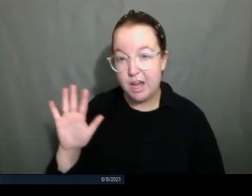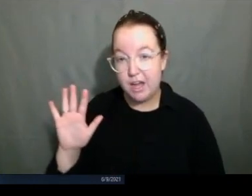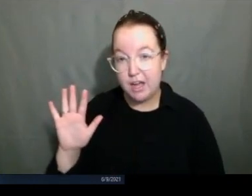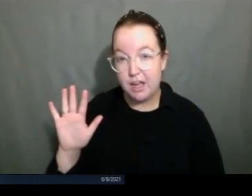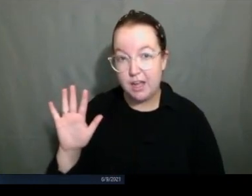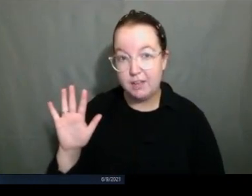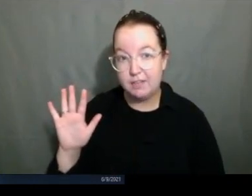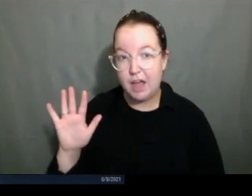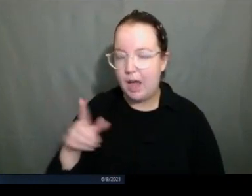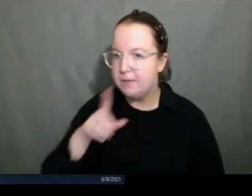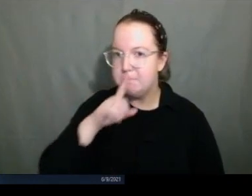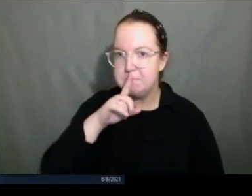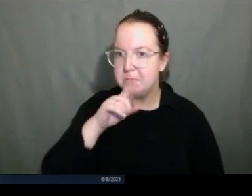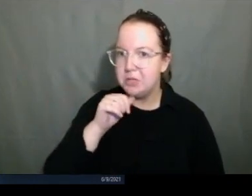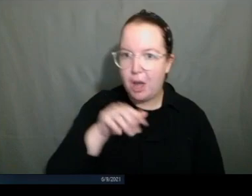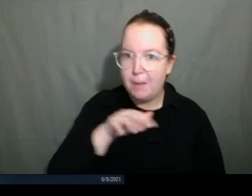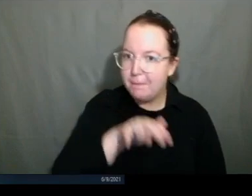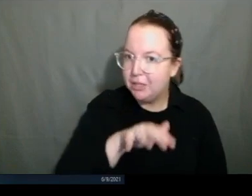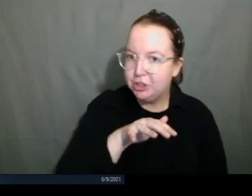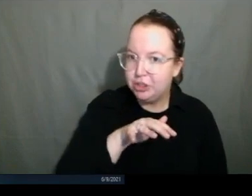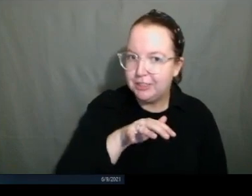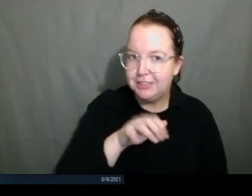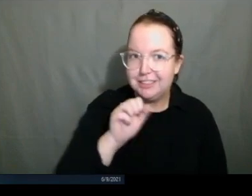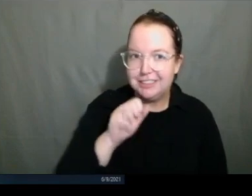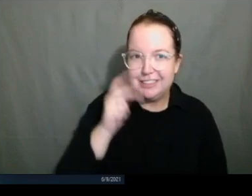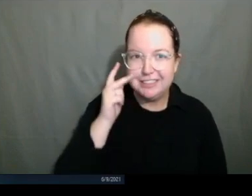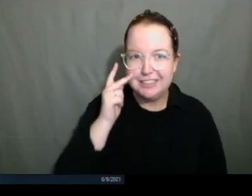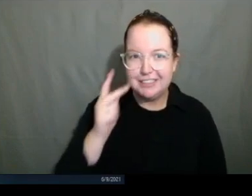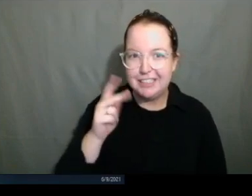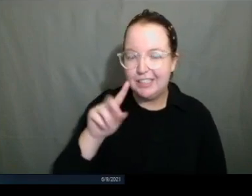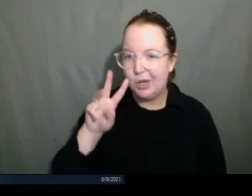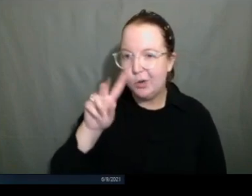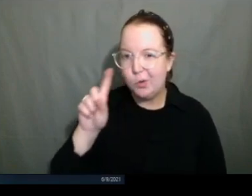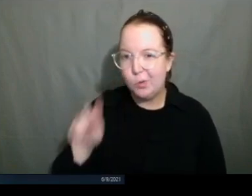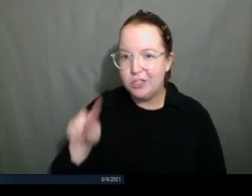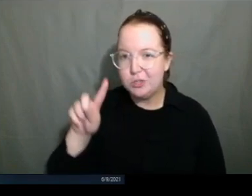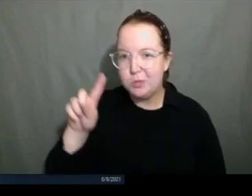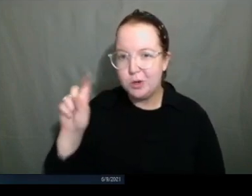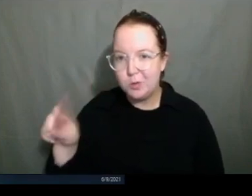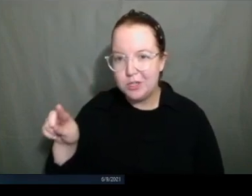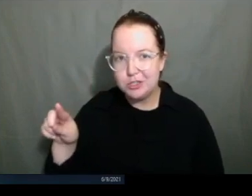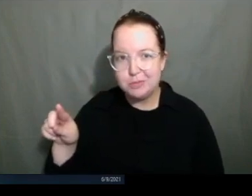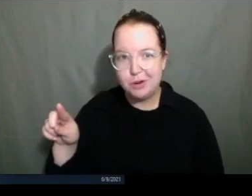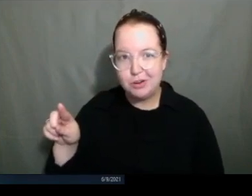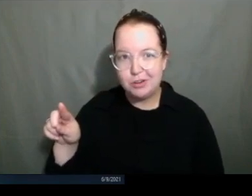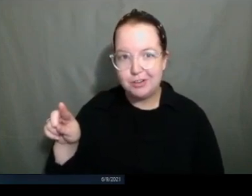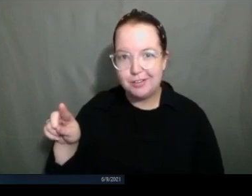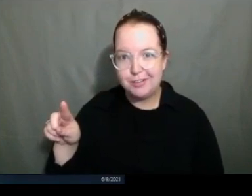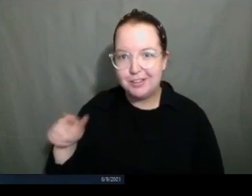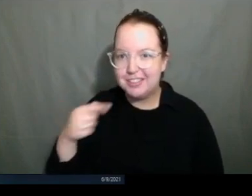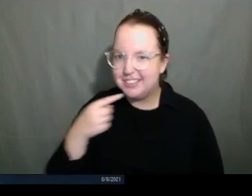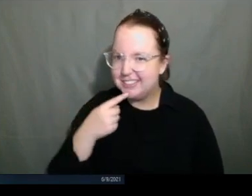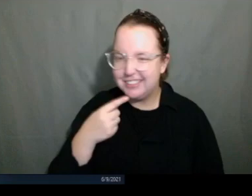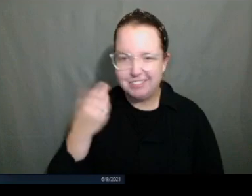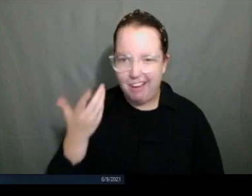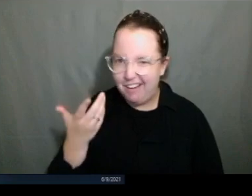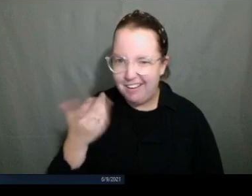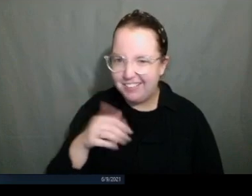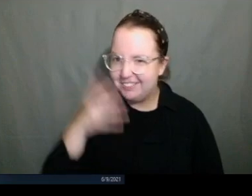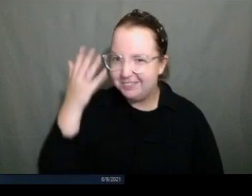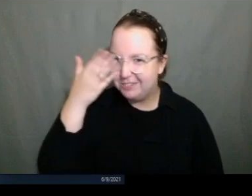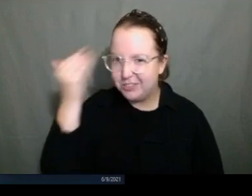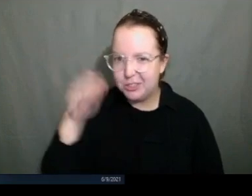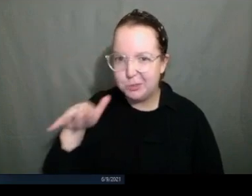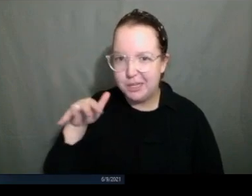but I never punched in. You can tell that because there's 2 question marks here, which indicate you have a missing punch.